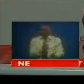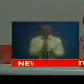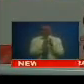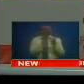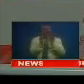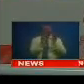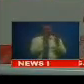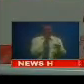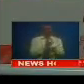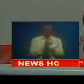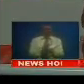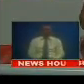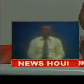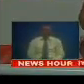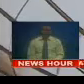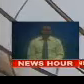internet connectivity.